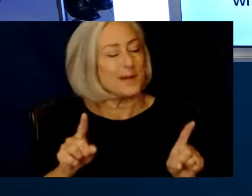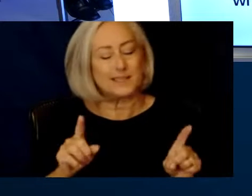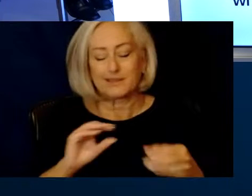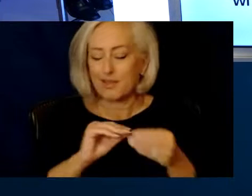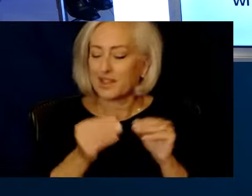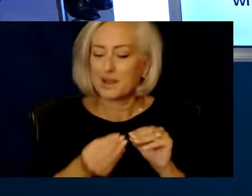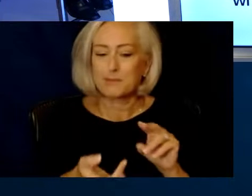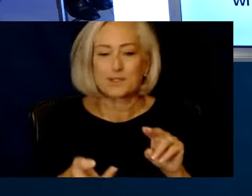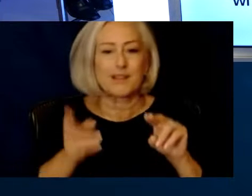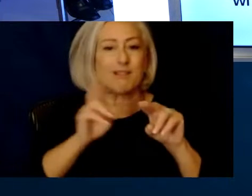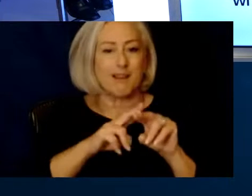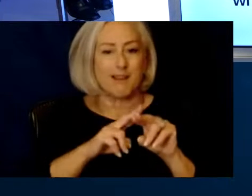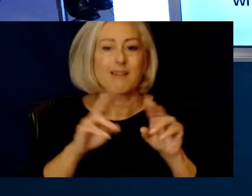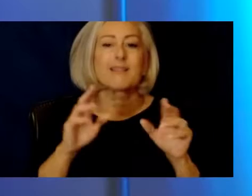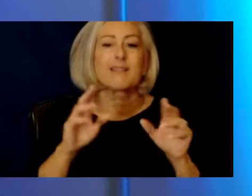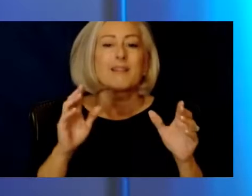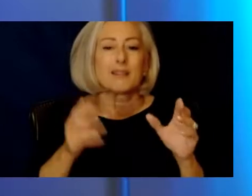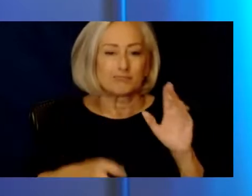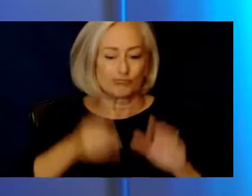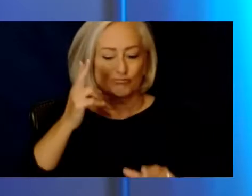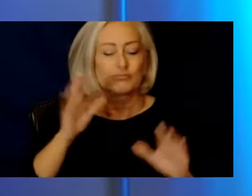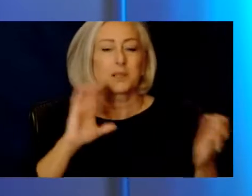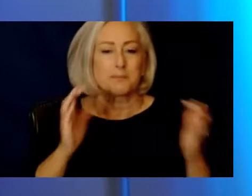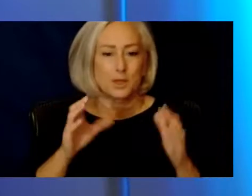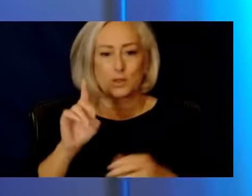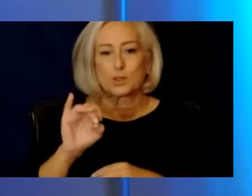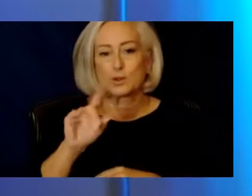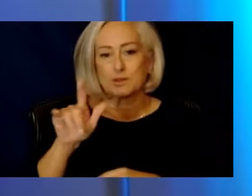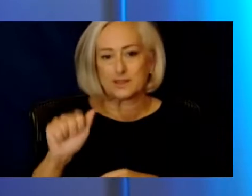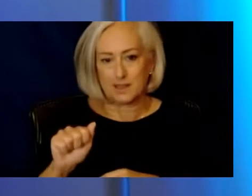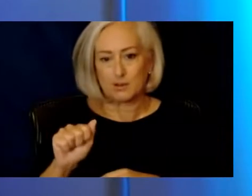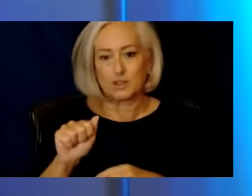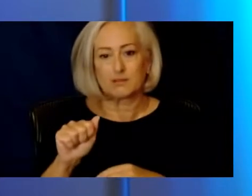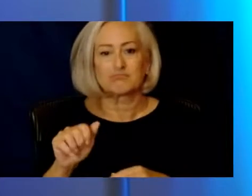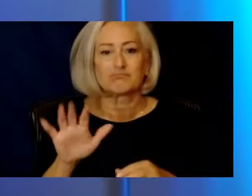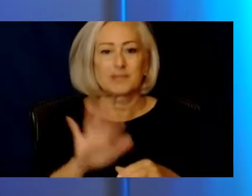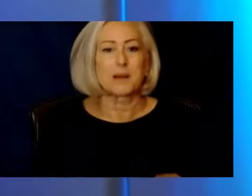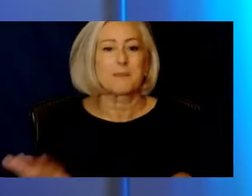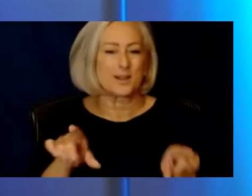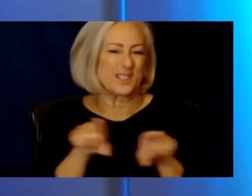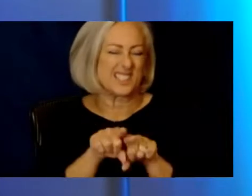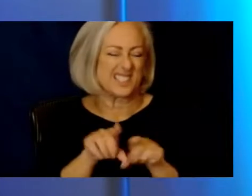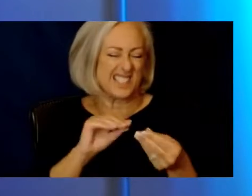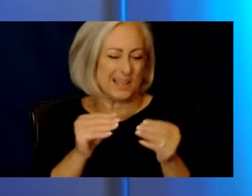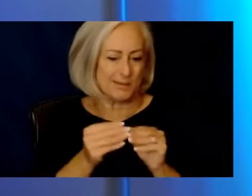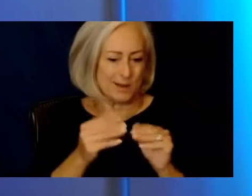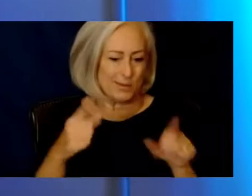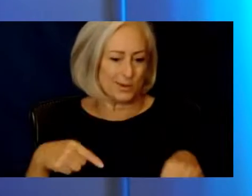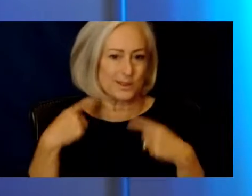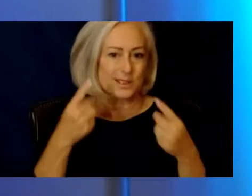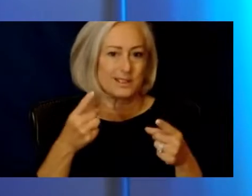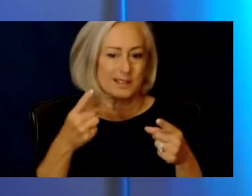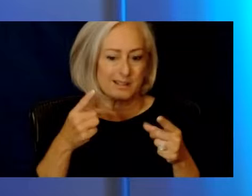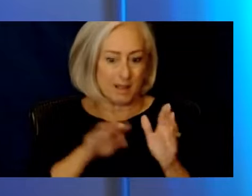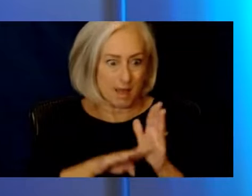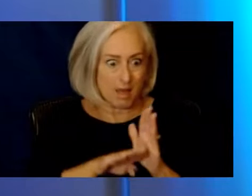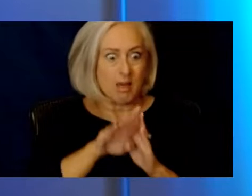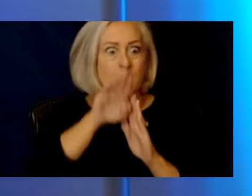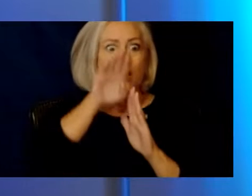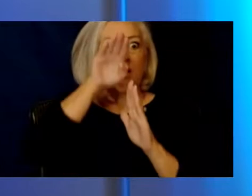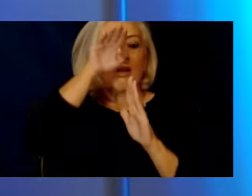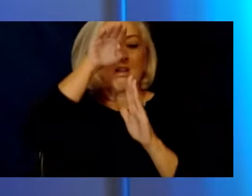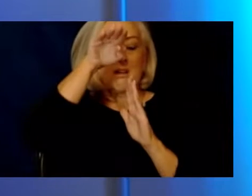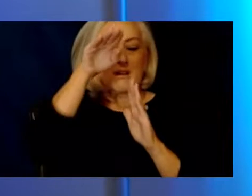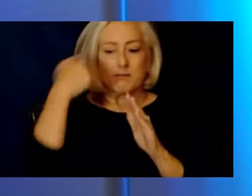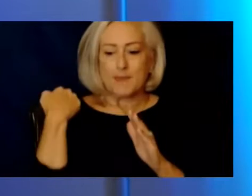Delta virus, or about the same as the Delta virus, certainly as high as they've been since the peak of Omicron in December.